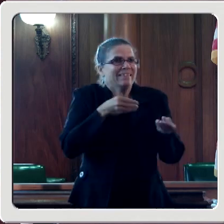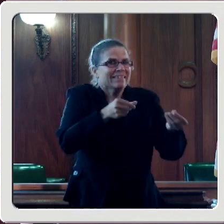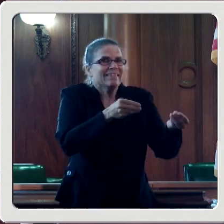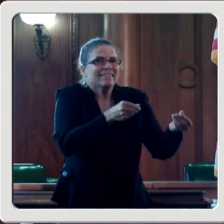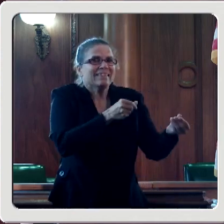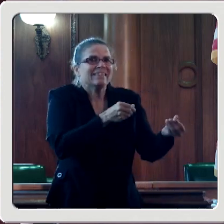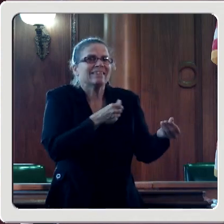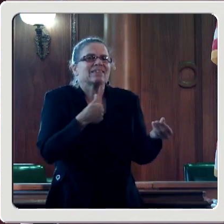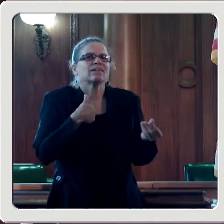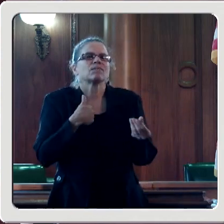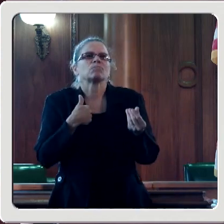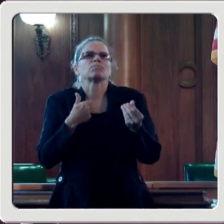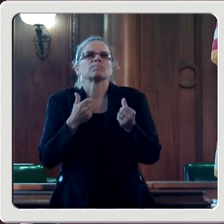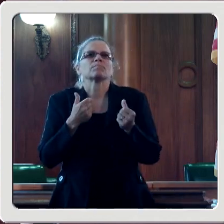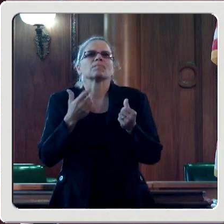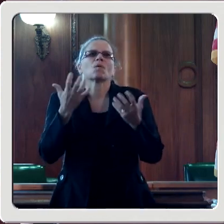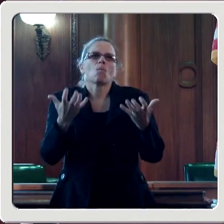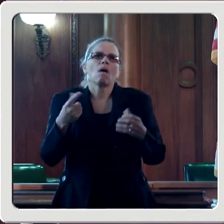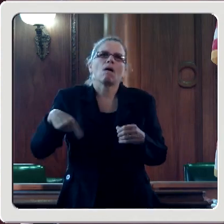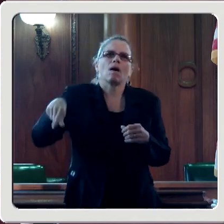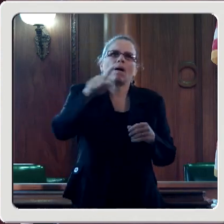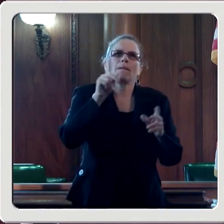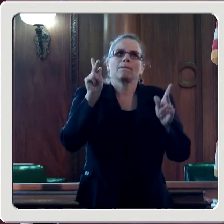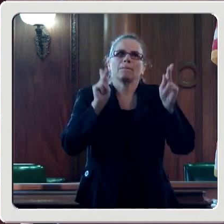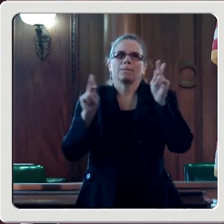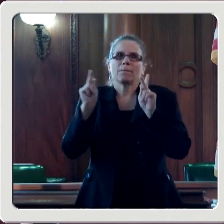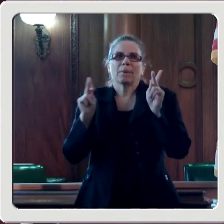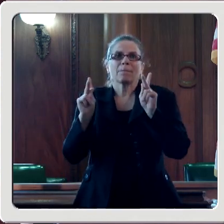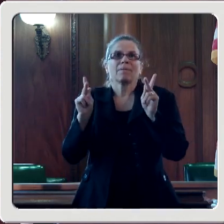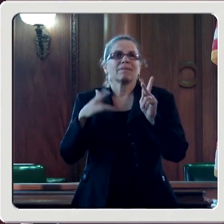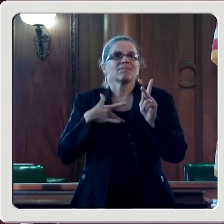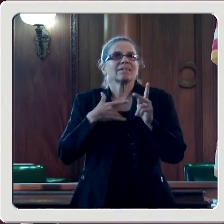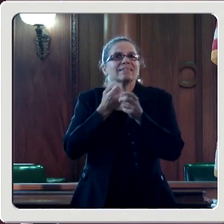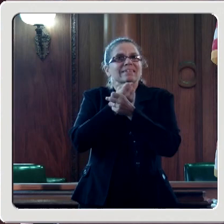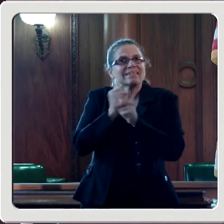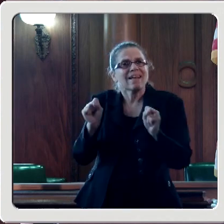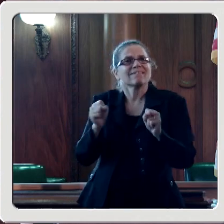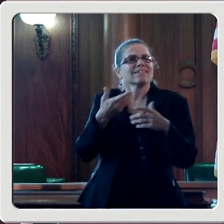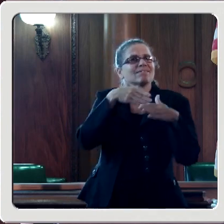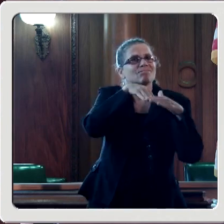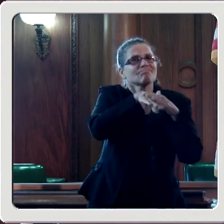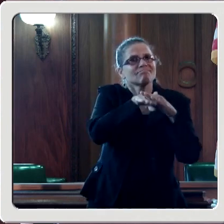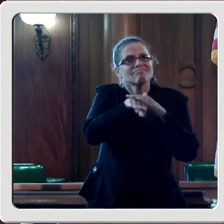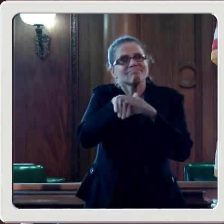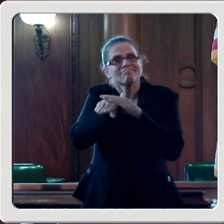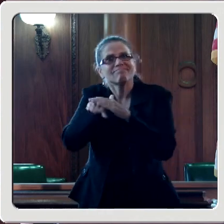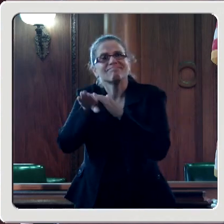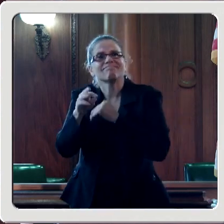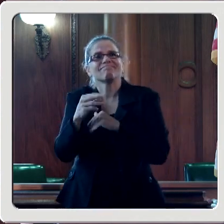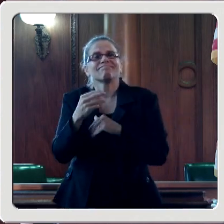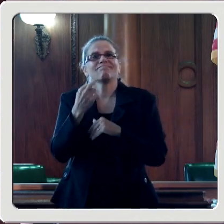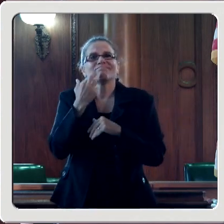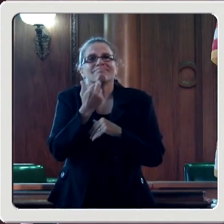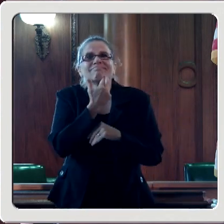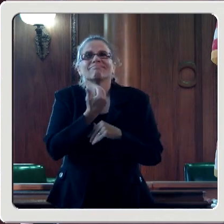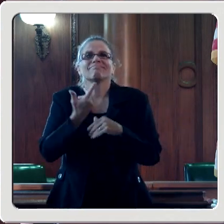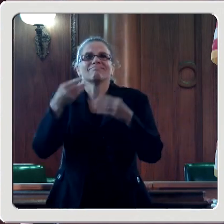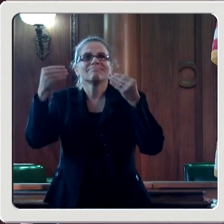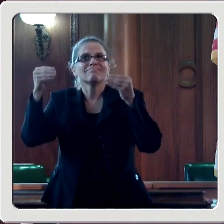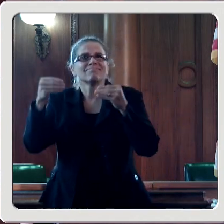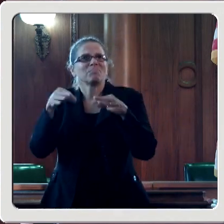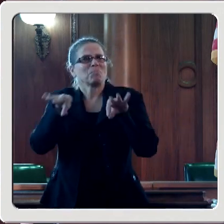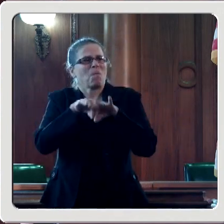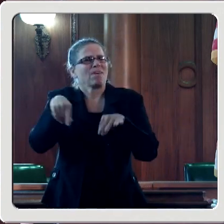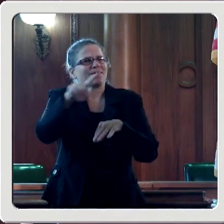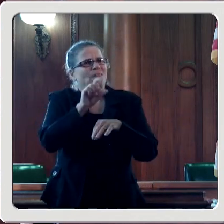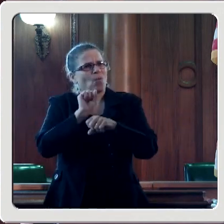confidence, we have to tame, and we will defeat this COVID-19. As Commissioner Helen Carlton-Harris has